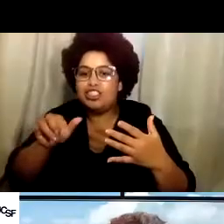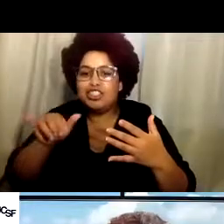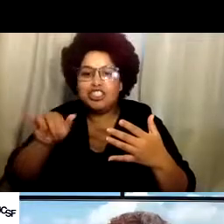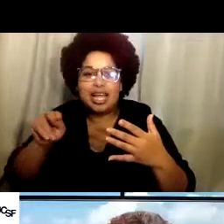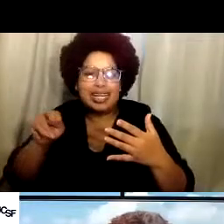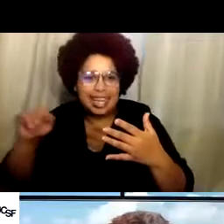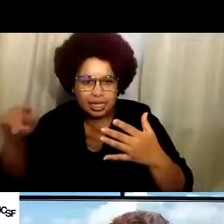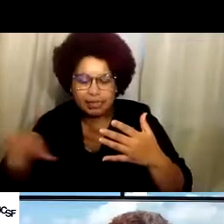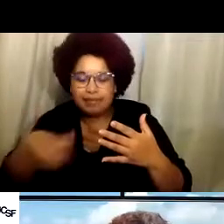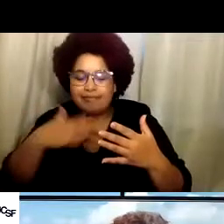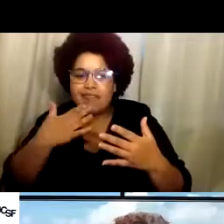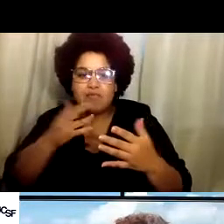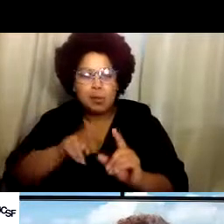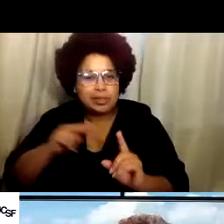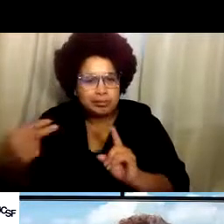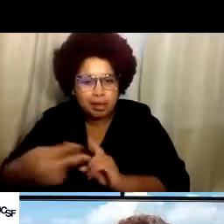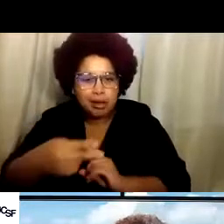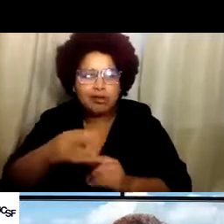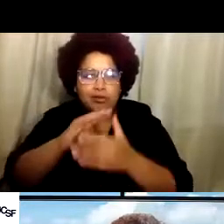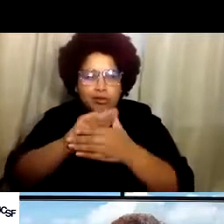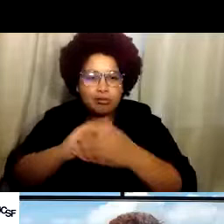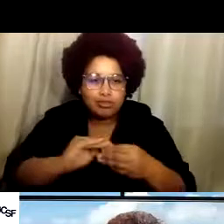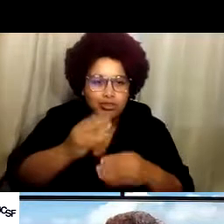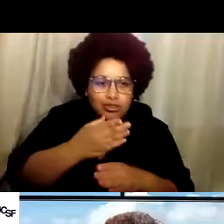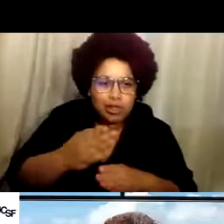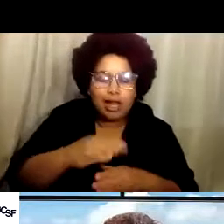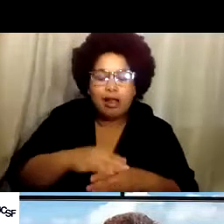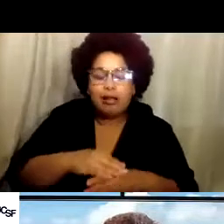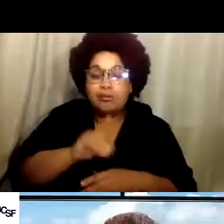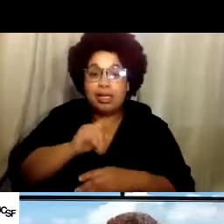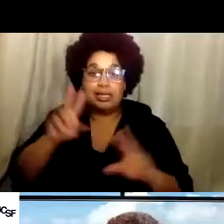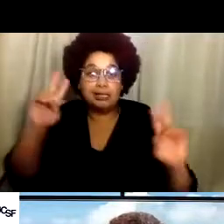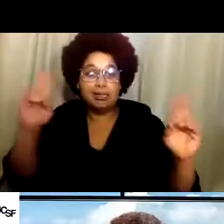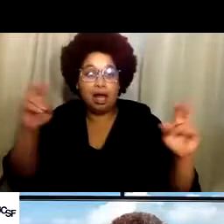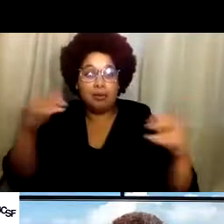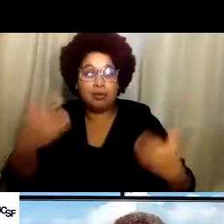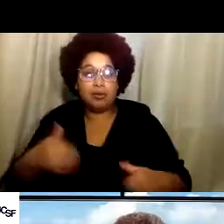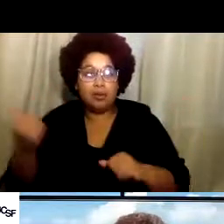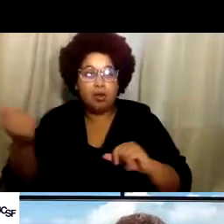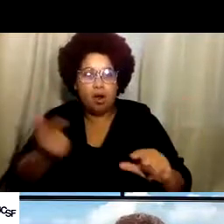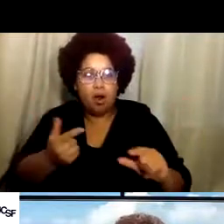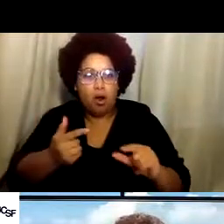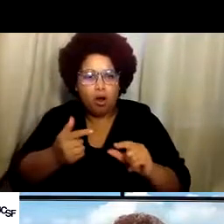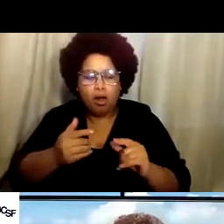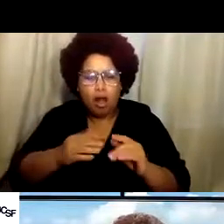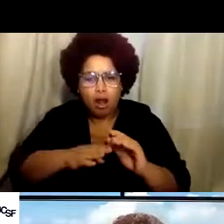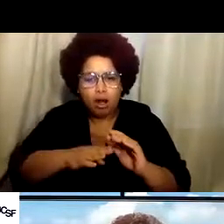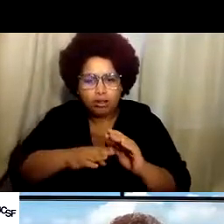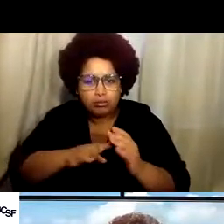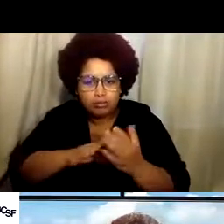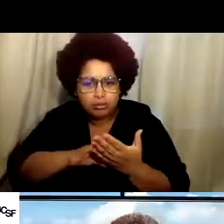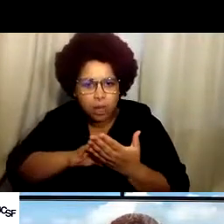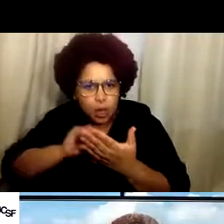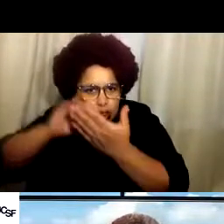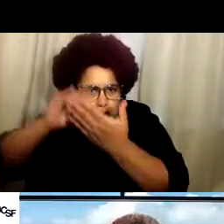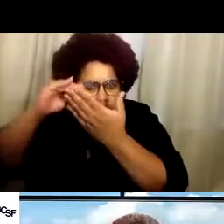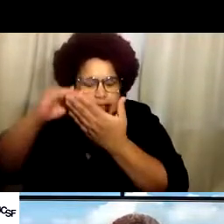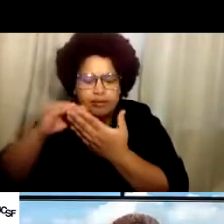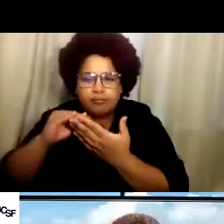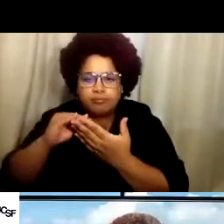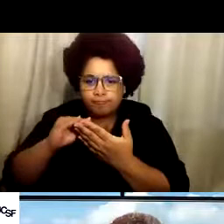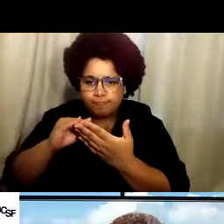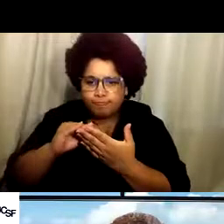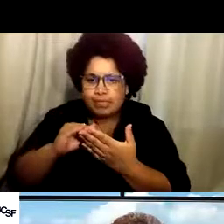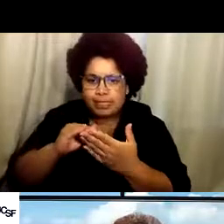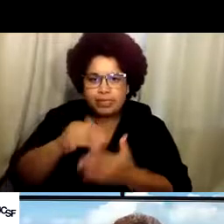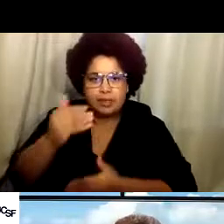said, you know, this is it's a topic of, and I think you all spoke to this, it's a topic where we're all growing and learning all the time as this goes on. So thank you for